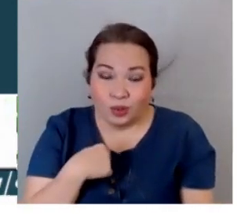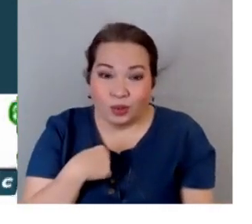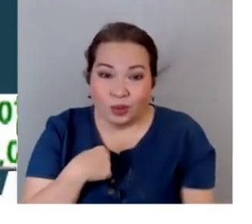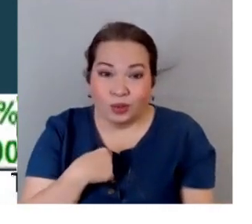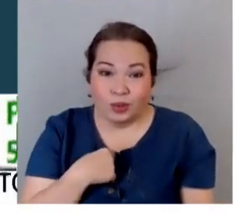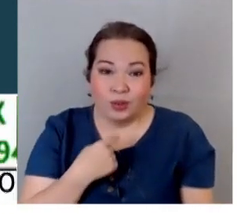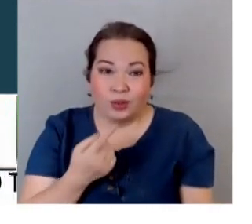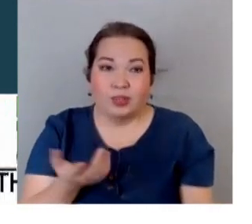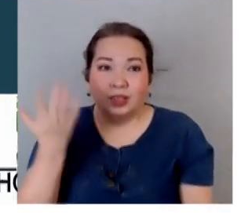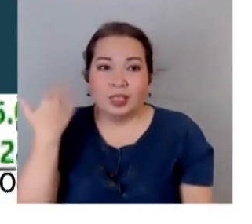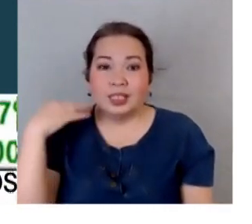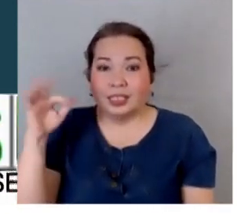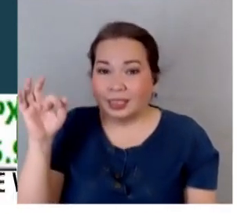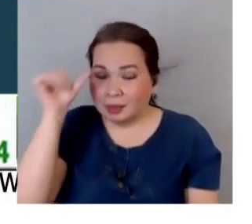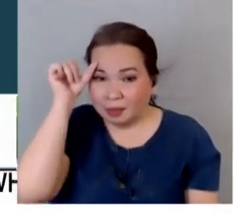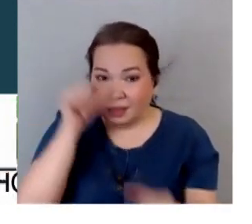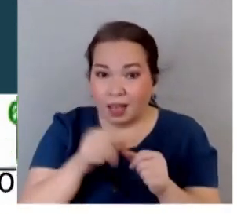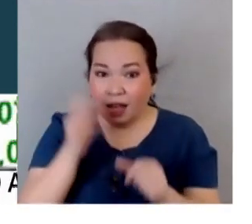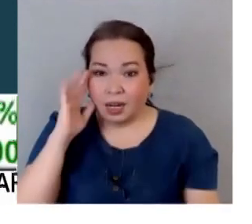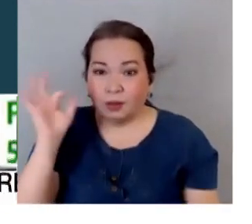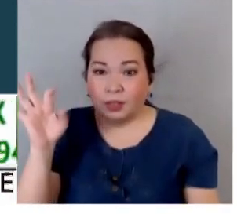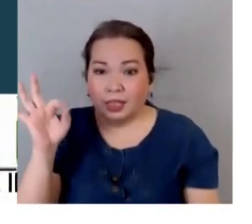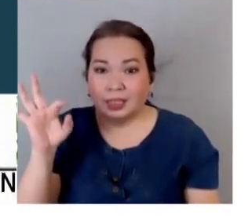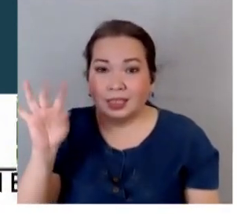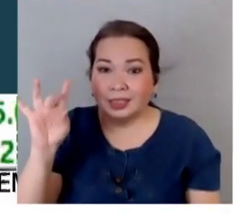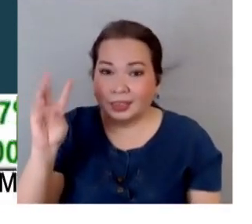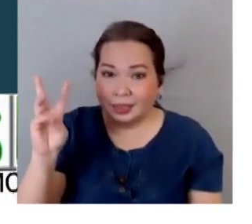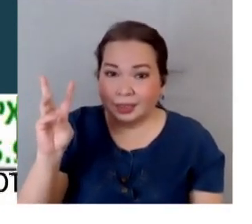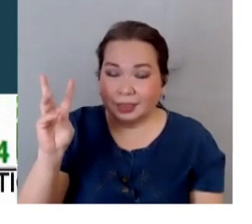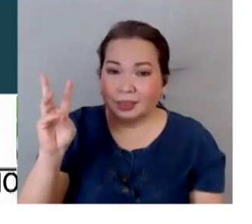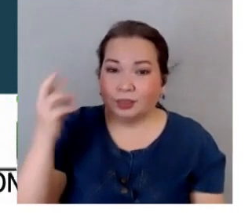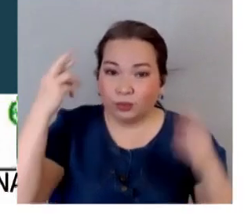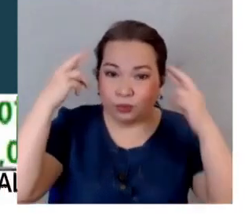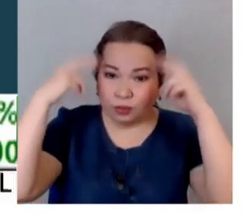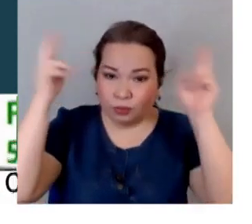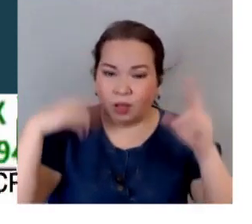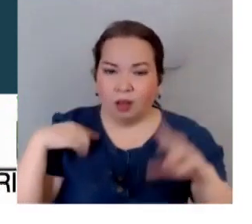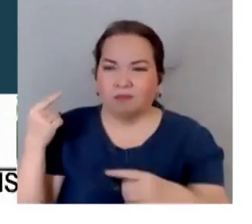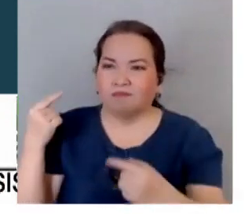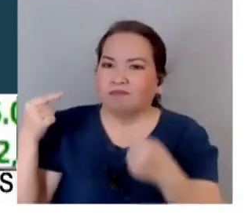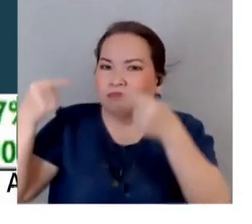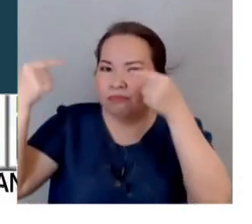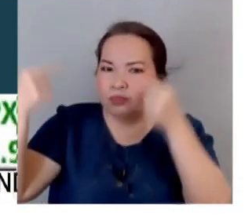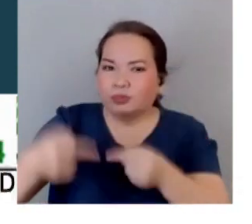1986 revolution, I was actually fighting the NPA by means of,